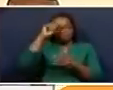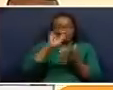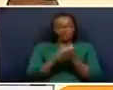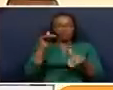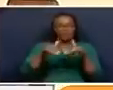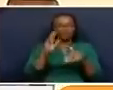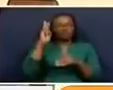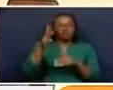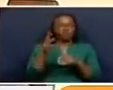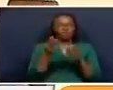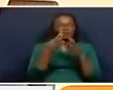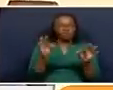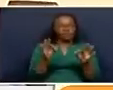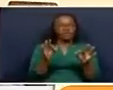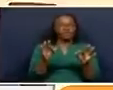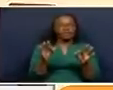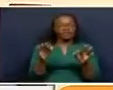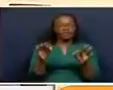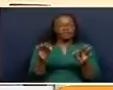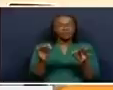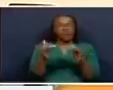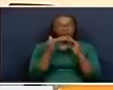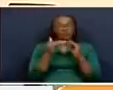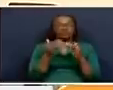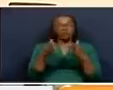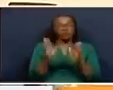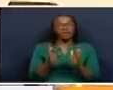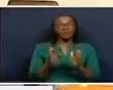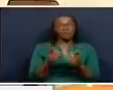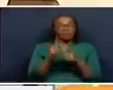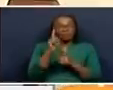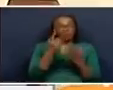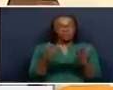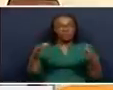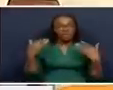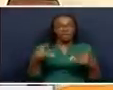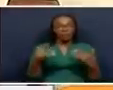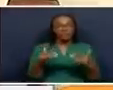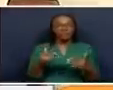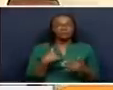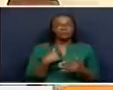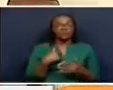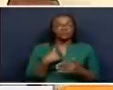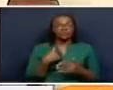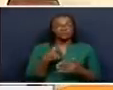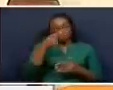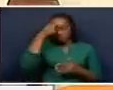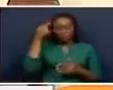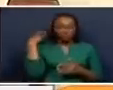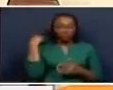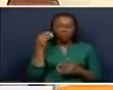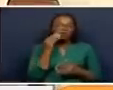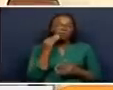in a free atmosphere. And one of the things that is amazing, because of our past experience,